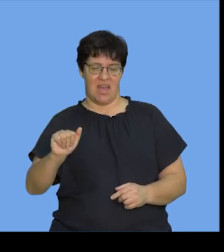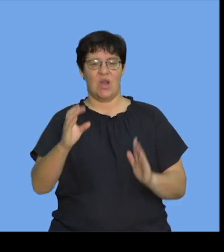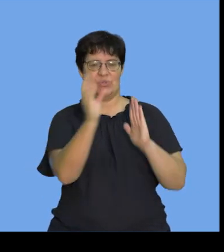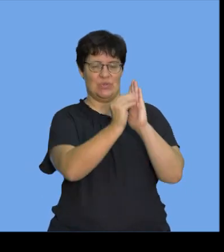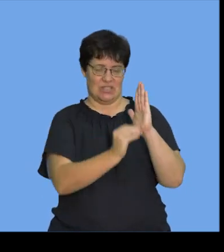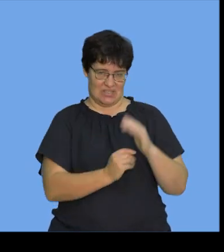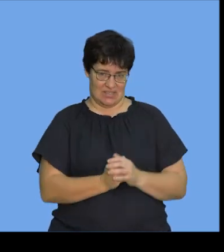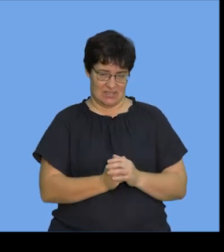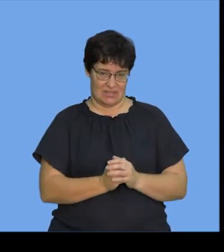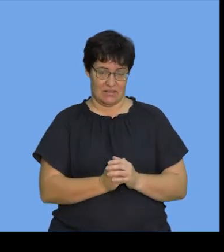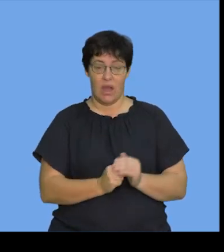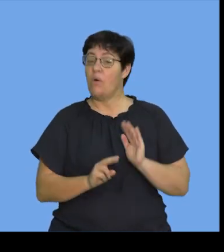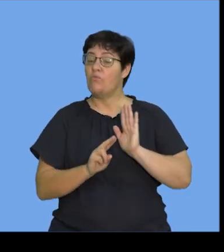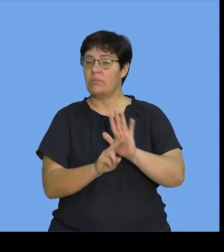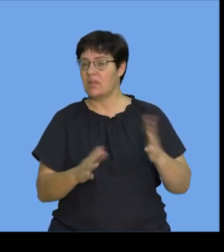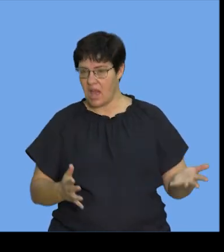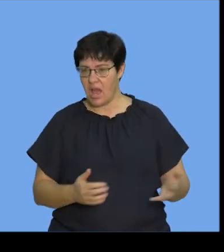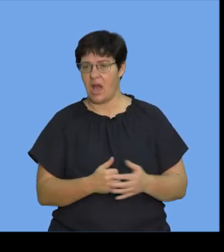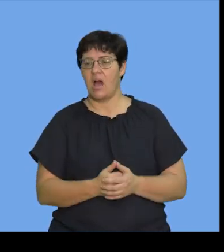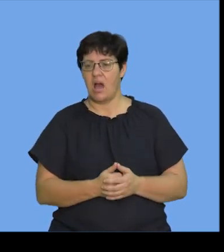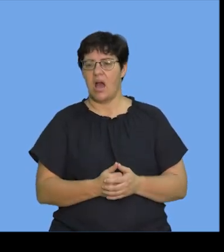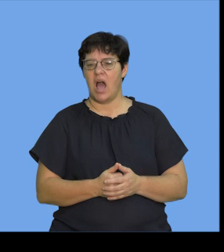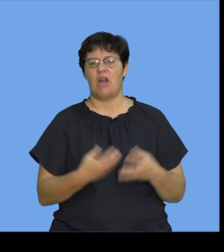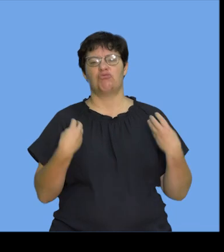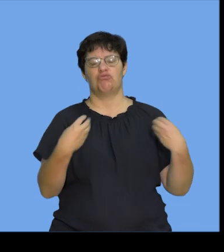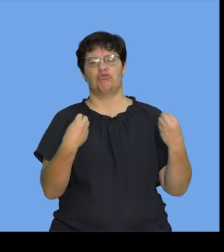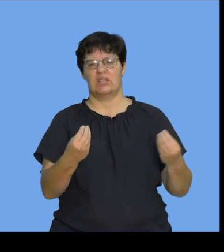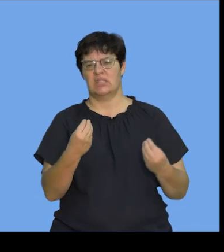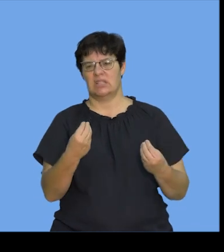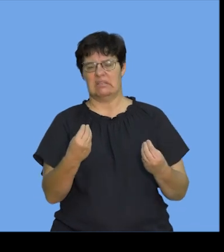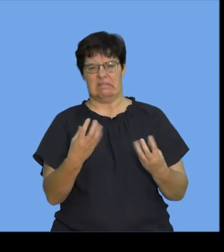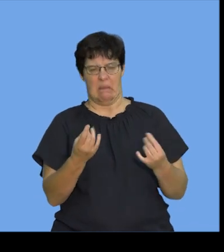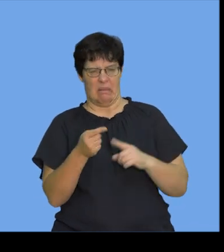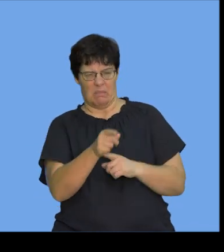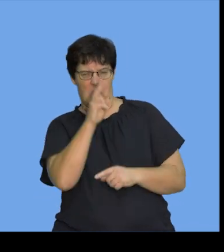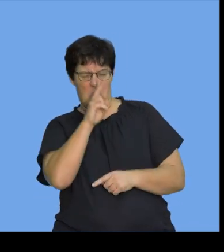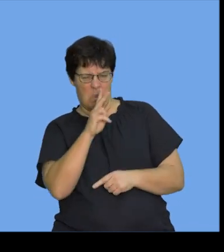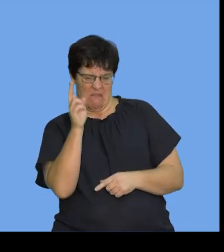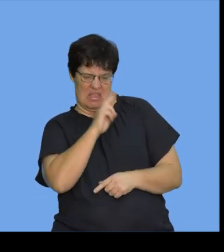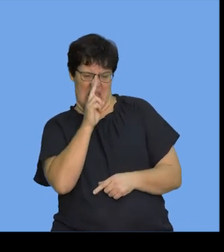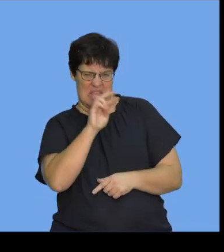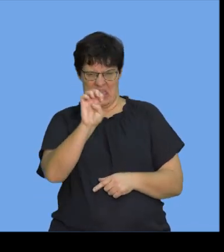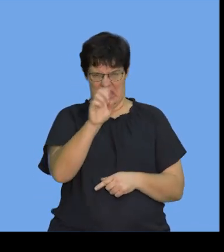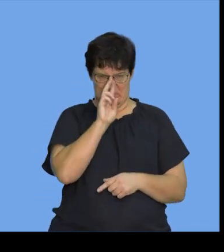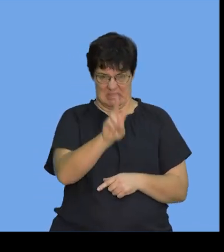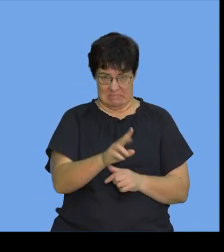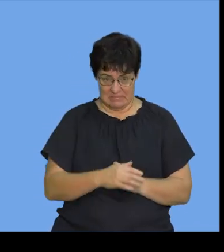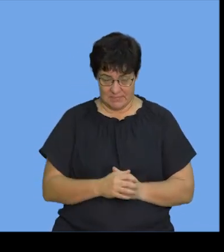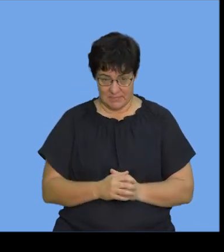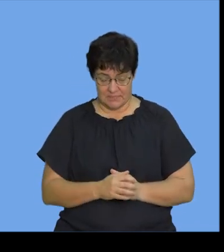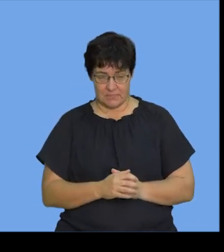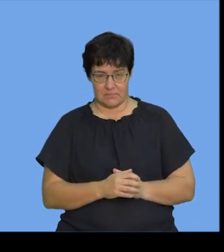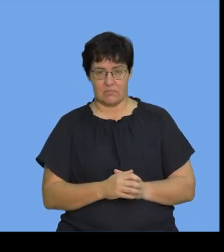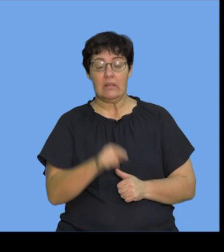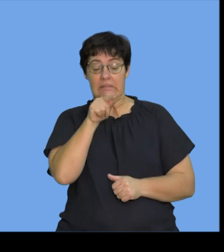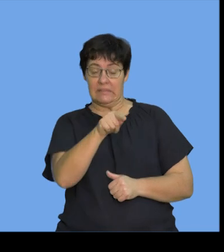is represented by a Greek letter which looks like a very funny E, right? Now, with the